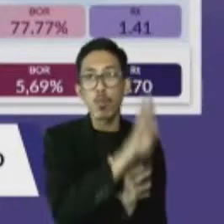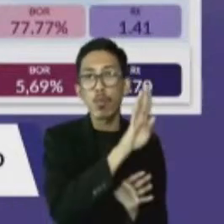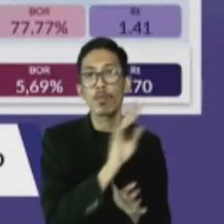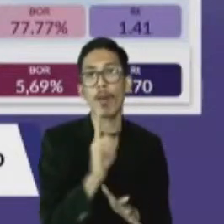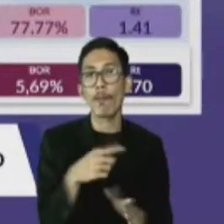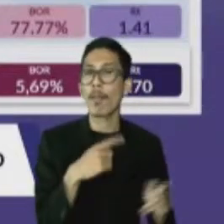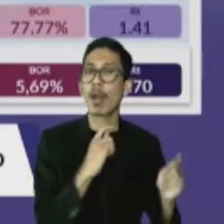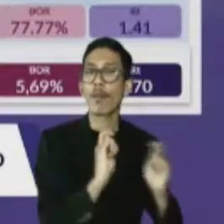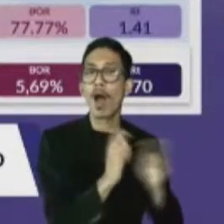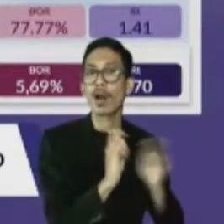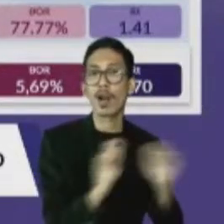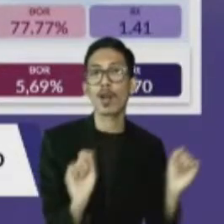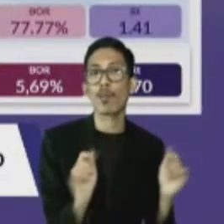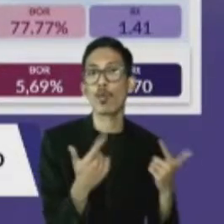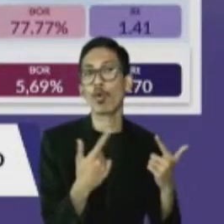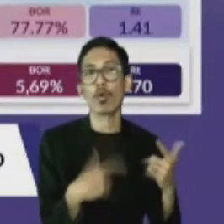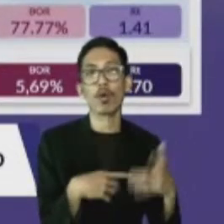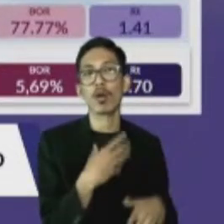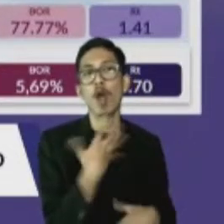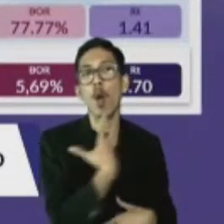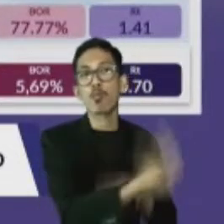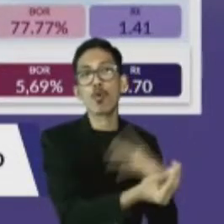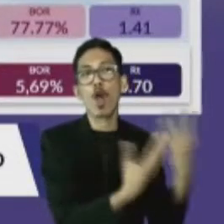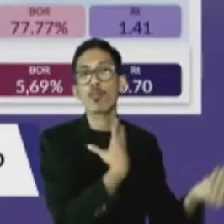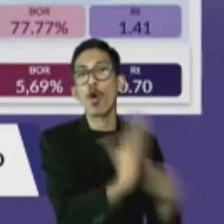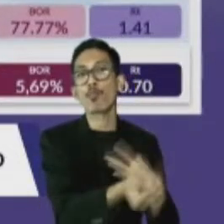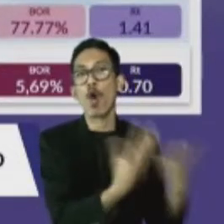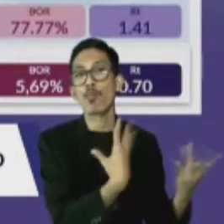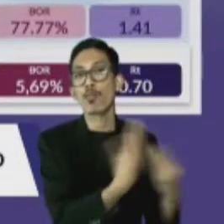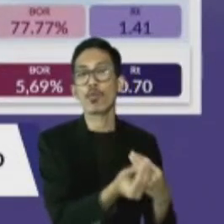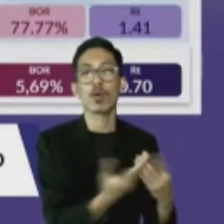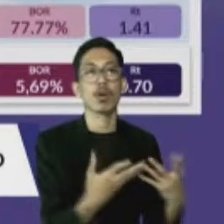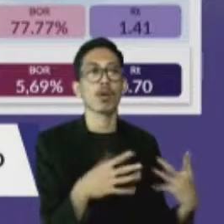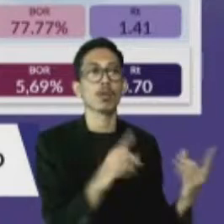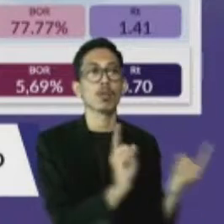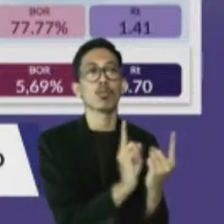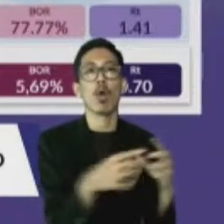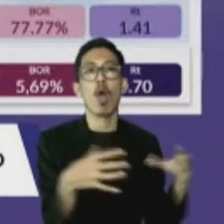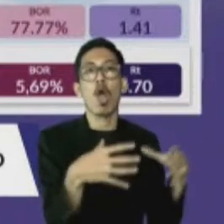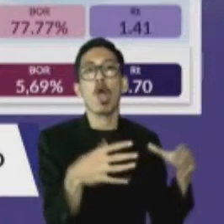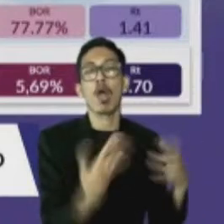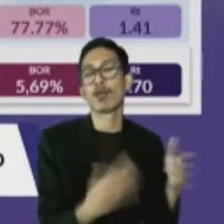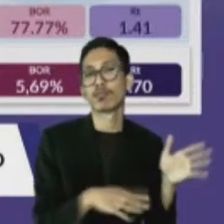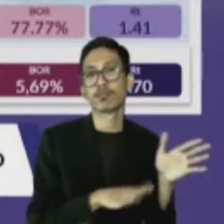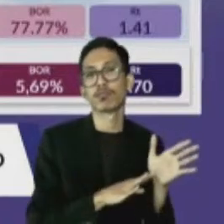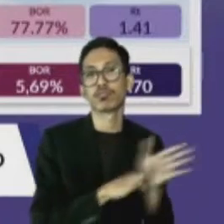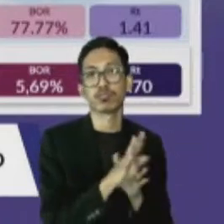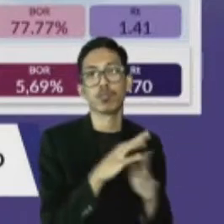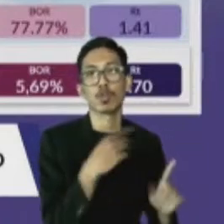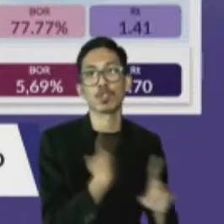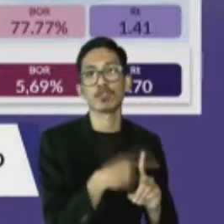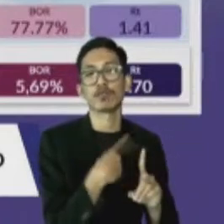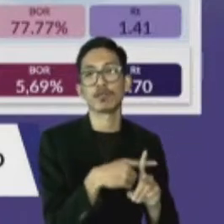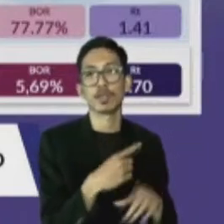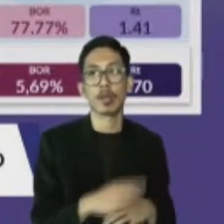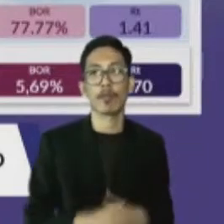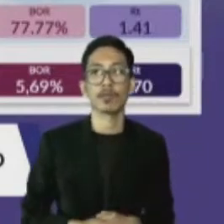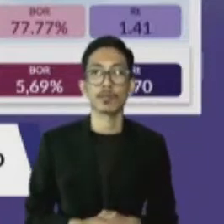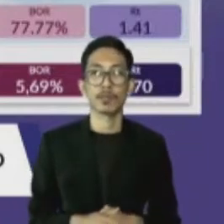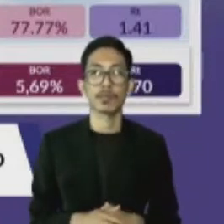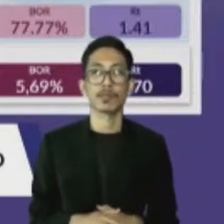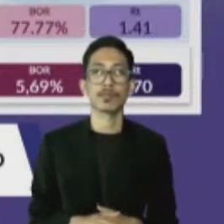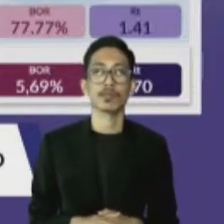the PSBB policy in several areas. Similar increase occurred 2 weeks after the Maulud